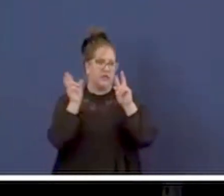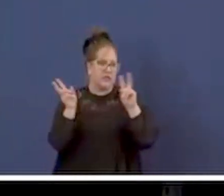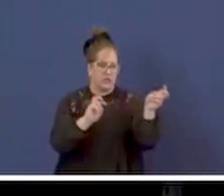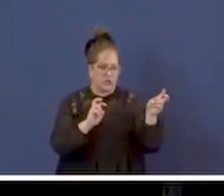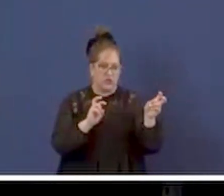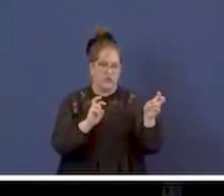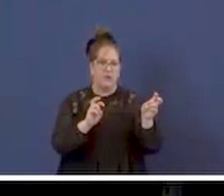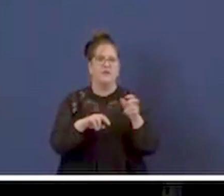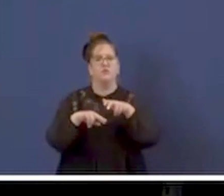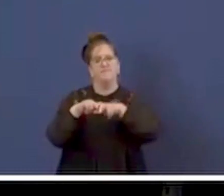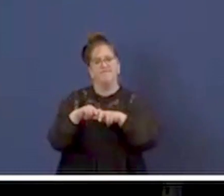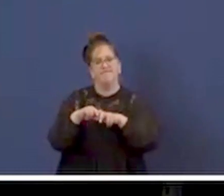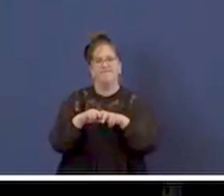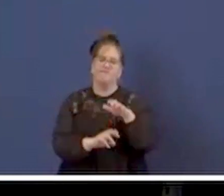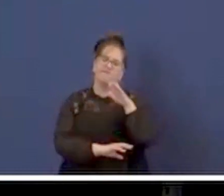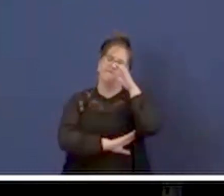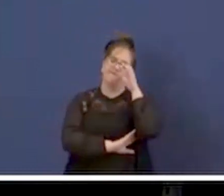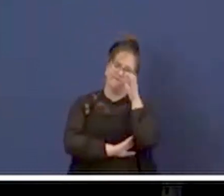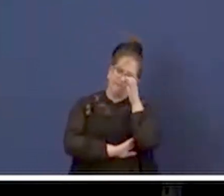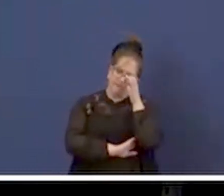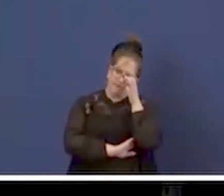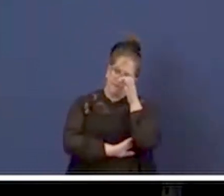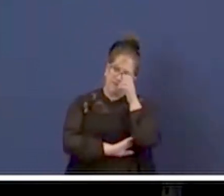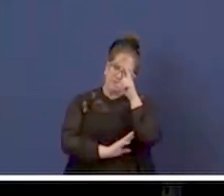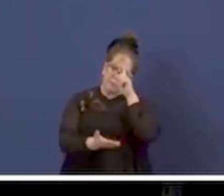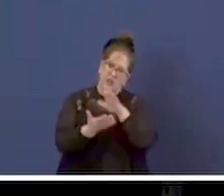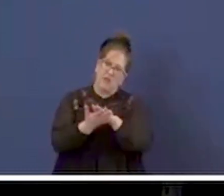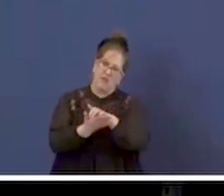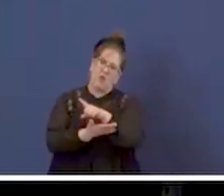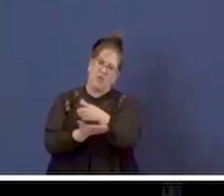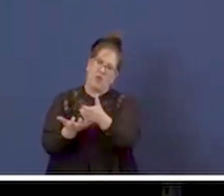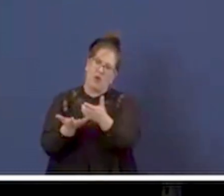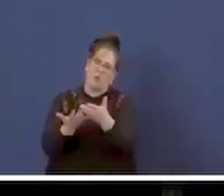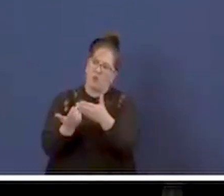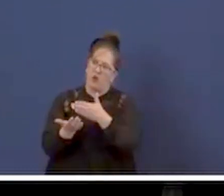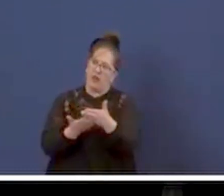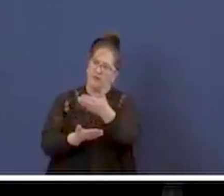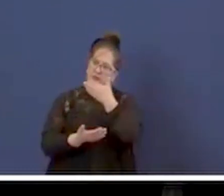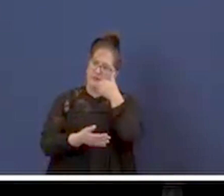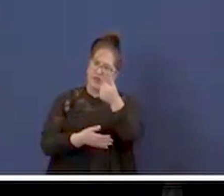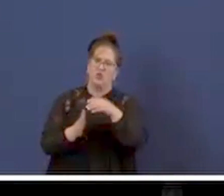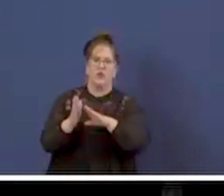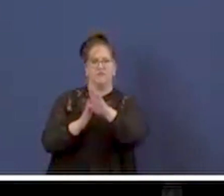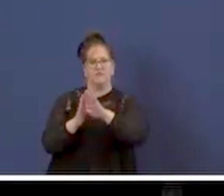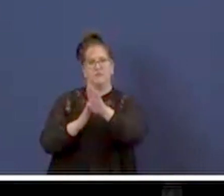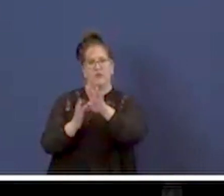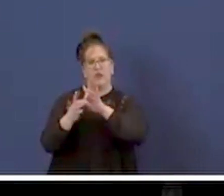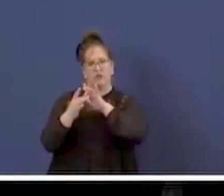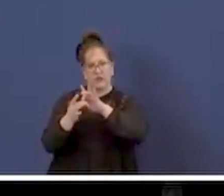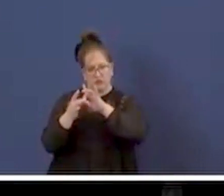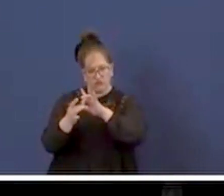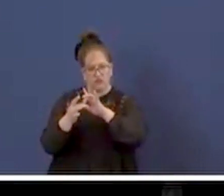sit and really listen to them and believe that they want what's best for their kiddo, you can build that relationship and you can